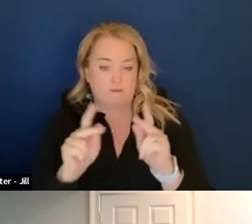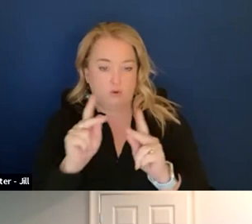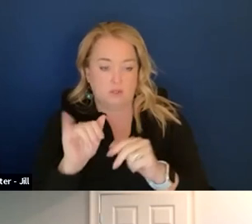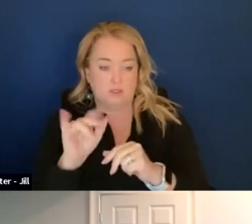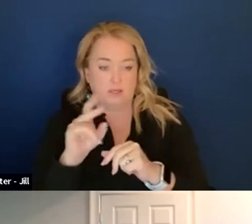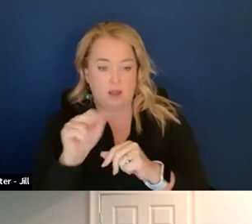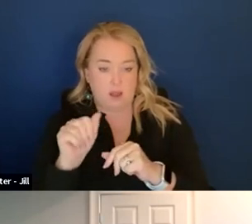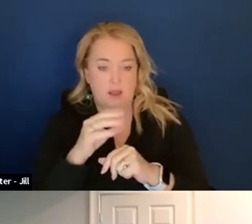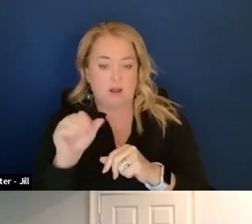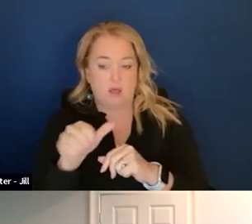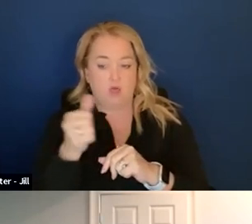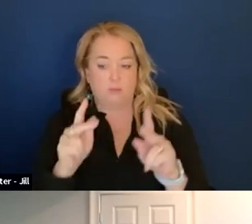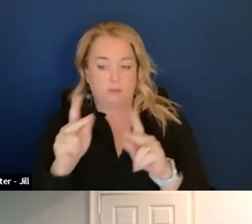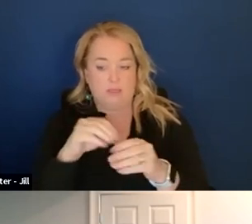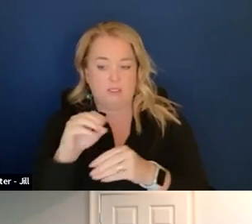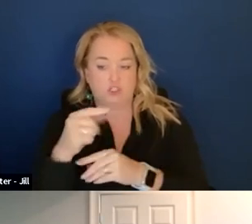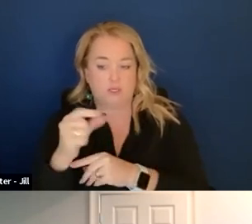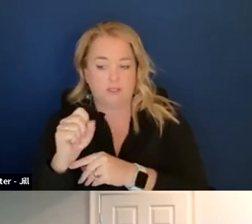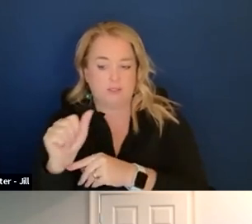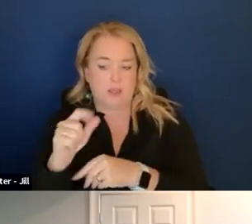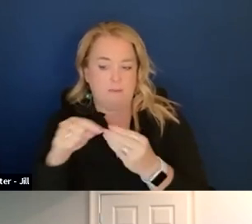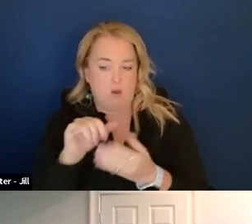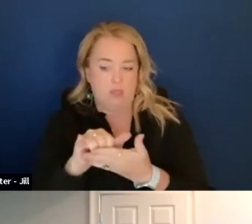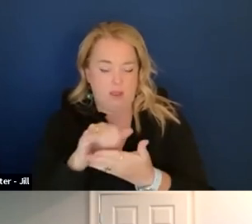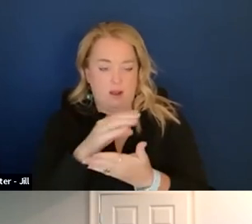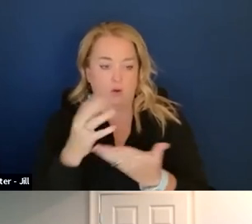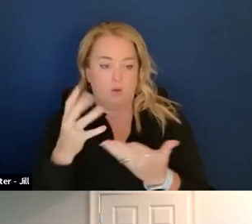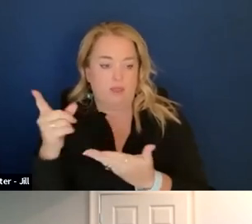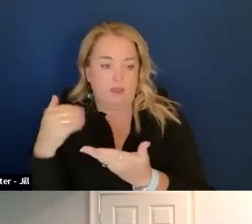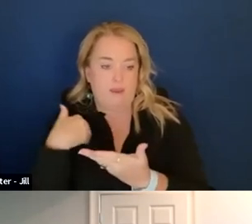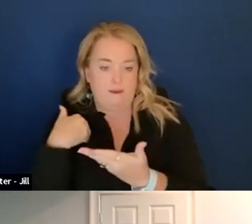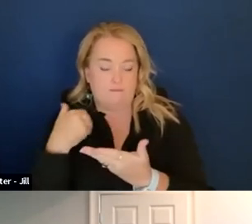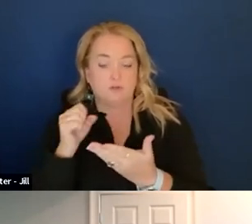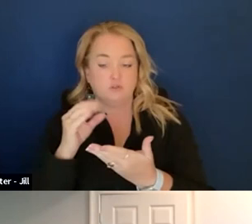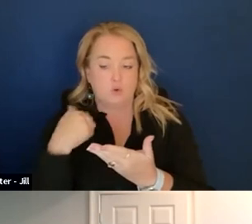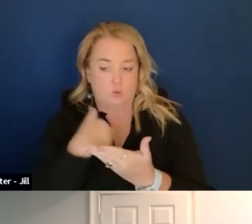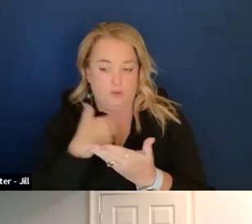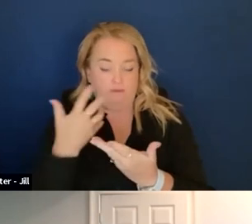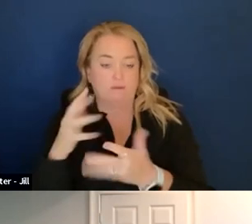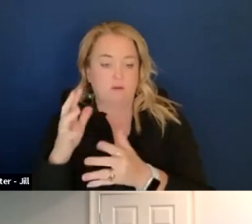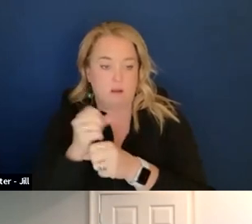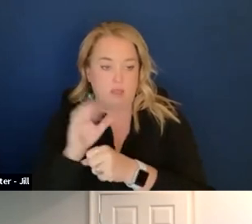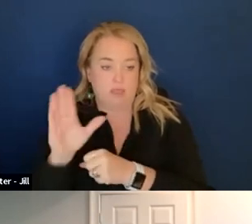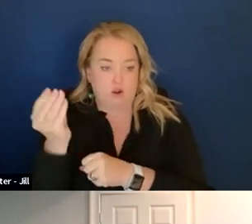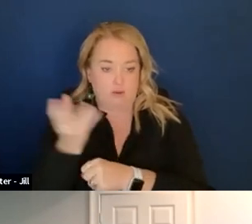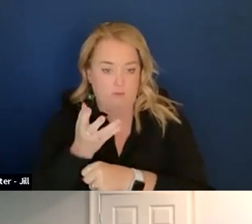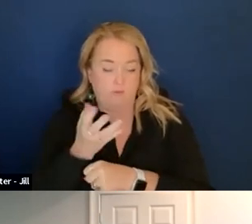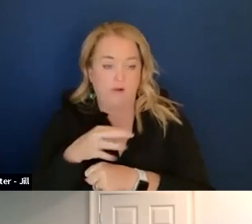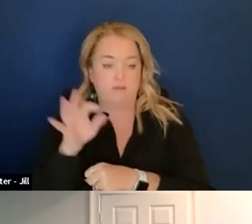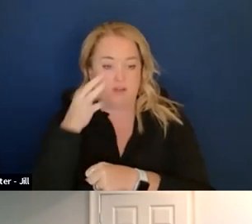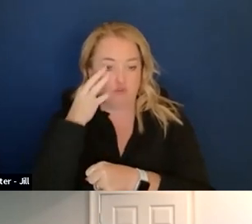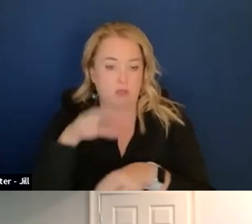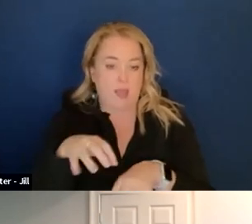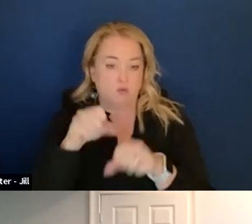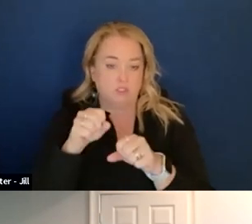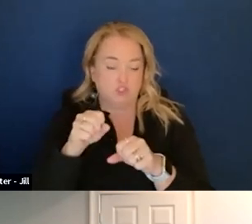and some of the other people within GSA about this topic and what they have to offer. So we picked up some other input. Federal Acquisition